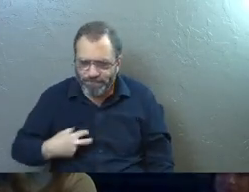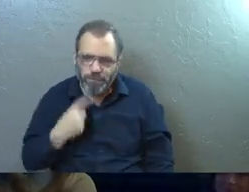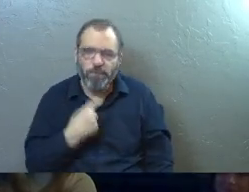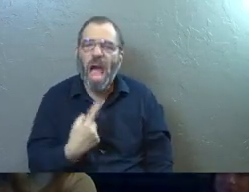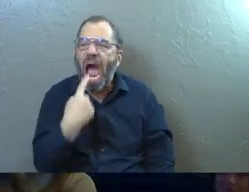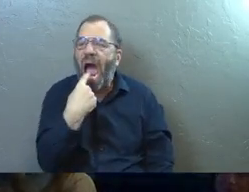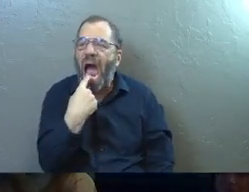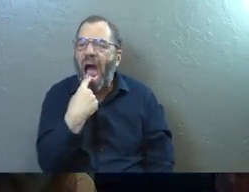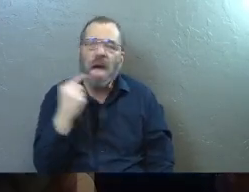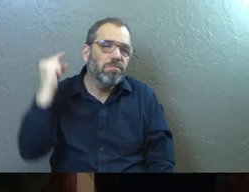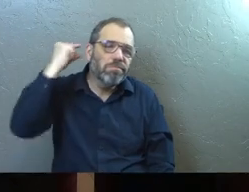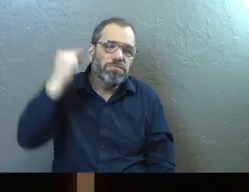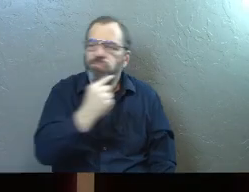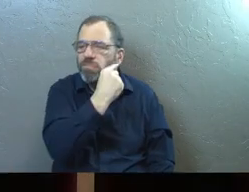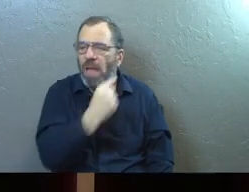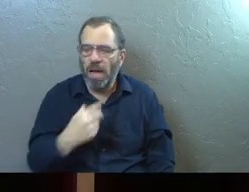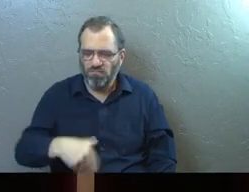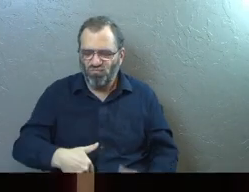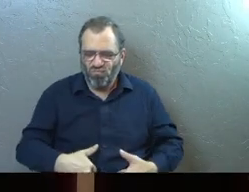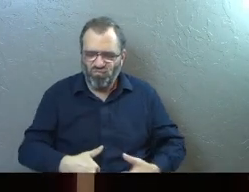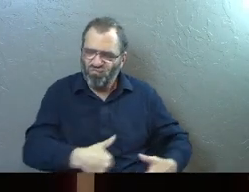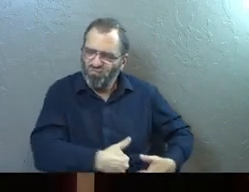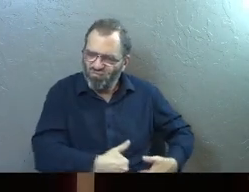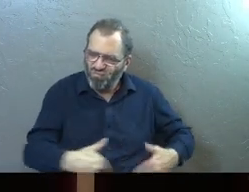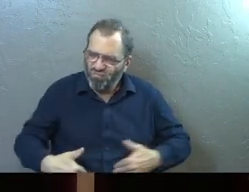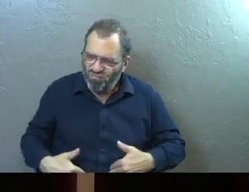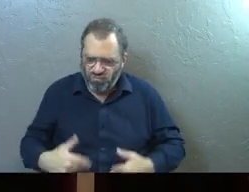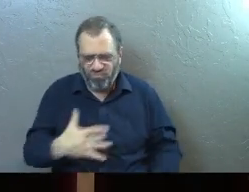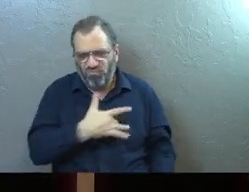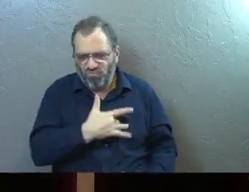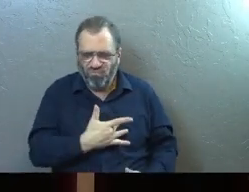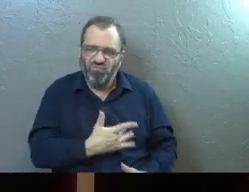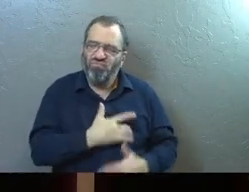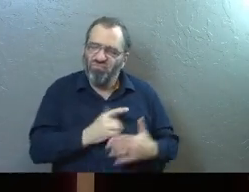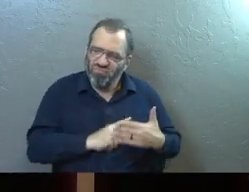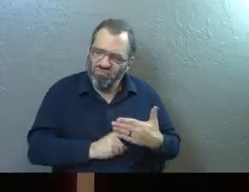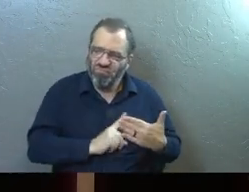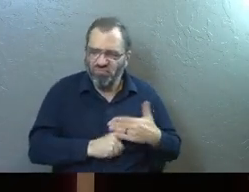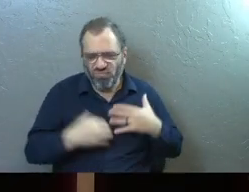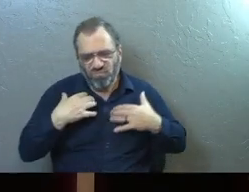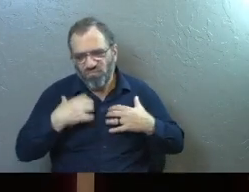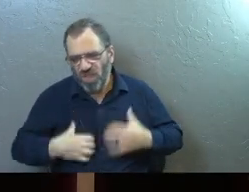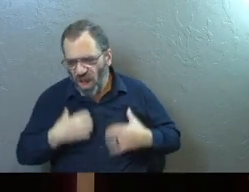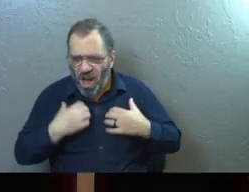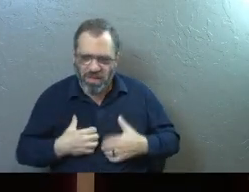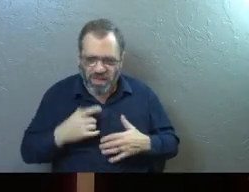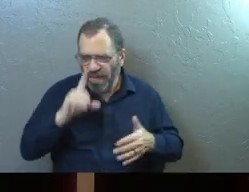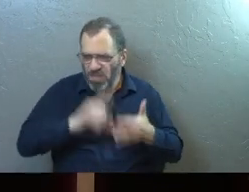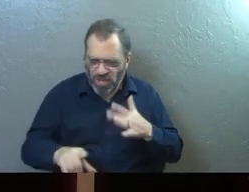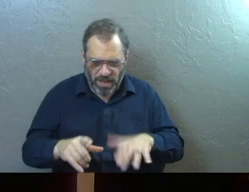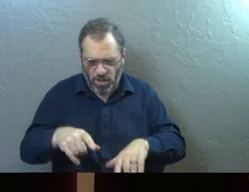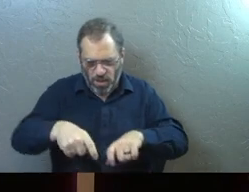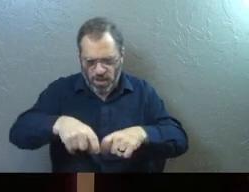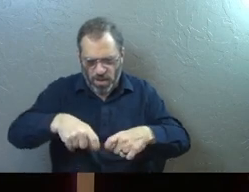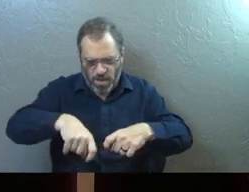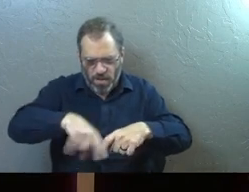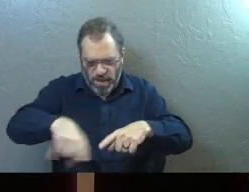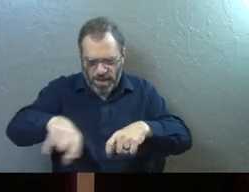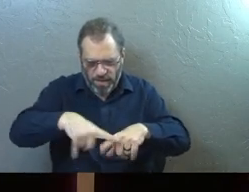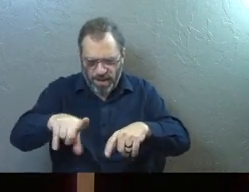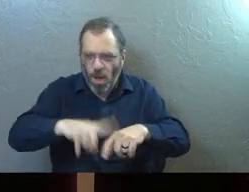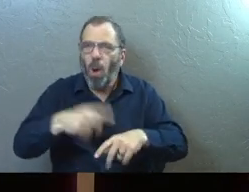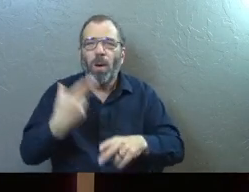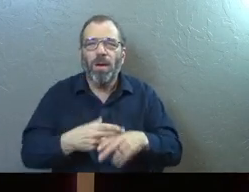mouth. They'll look in your eyes. They'll press around your stomach and stuff. They'll listen to your heart. They'll listen to your lungs. You know, they'll check your reflexes, or as he calls